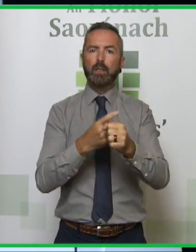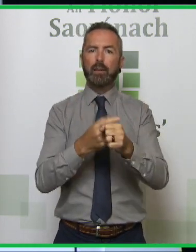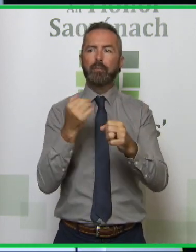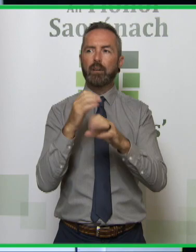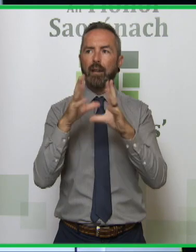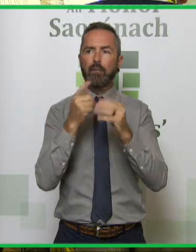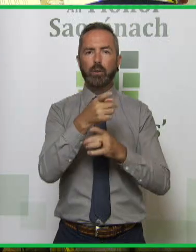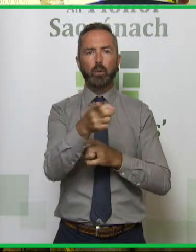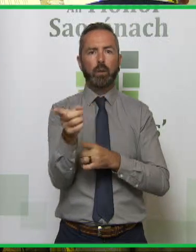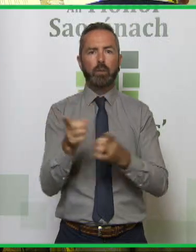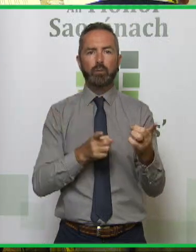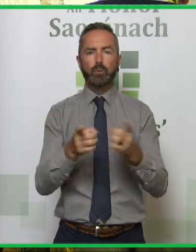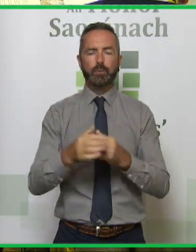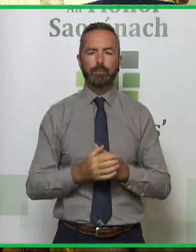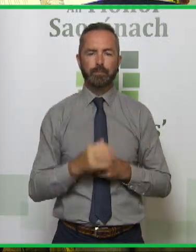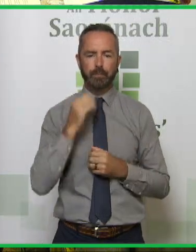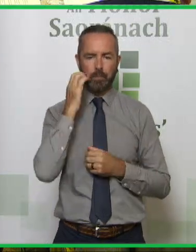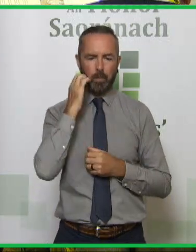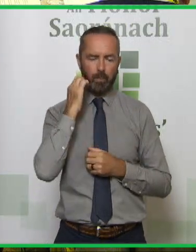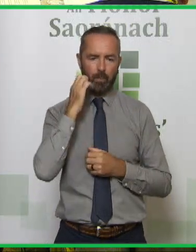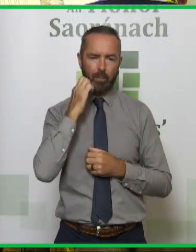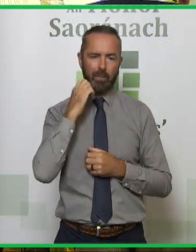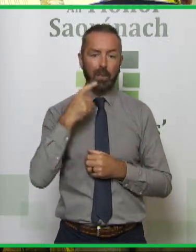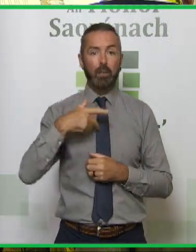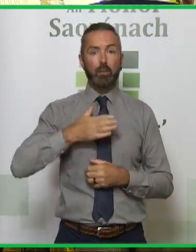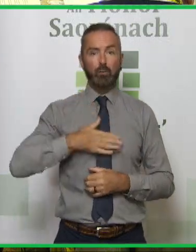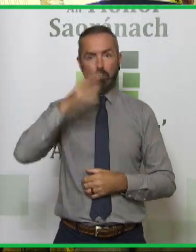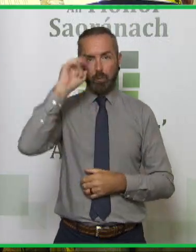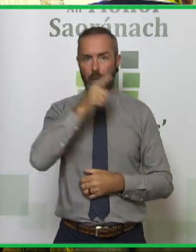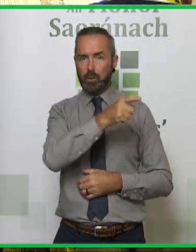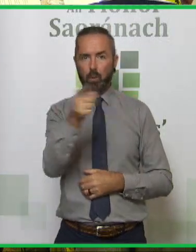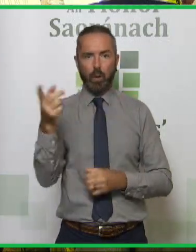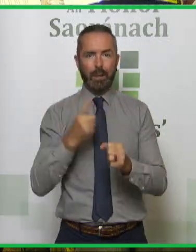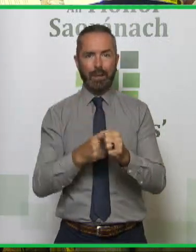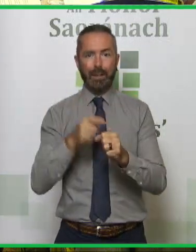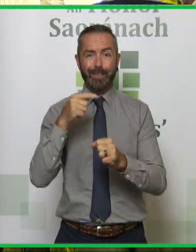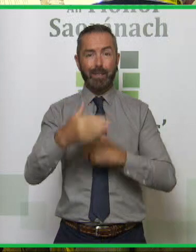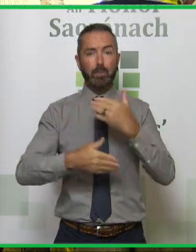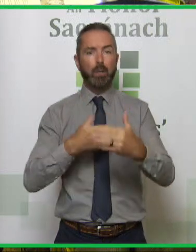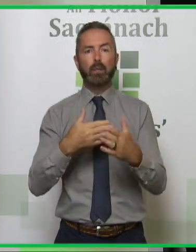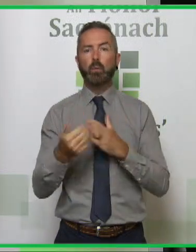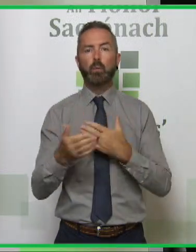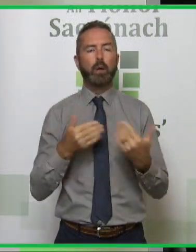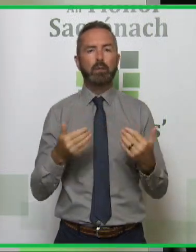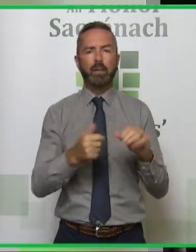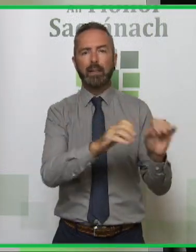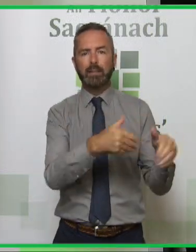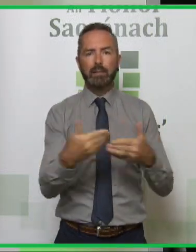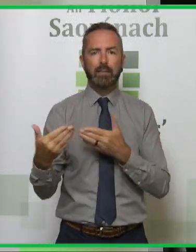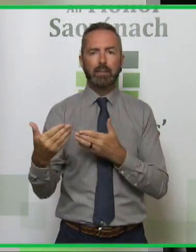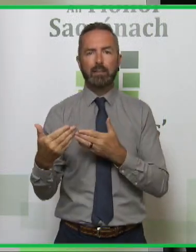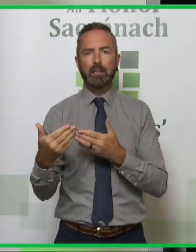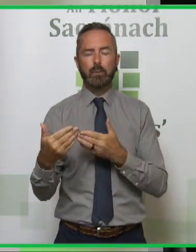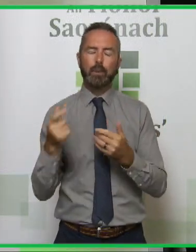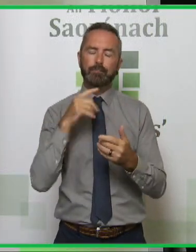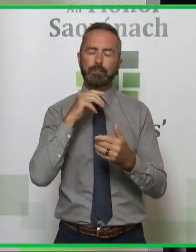that you do. Just to remind ourselves again that the Citizens' Assembly process is what it says on the tin, a deliberative democracy